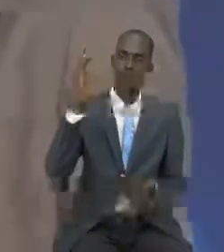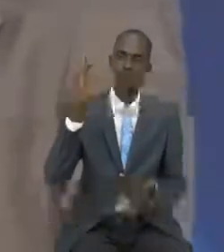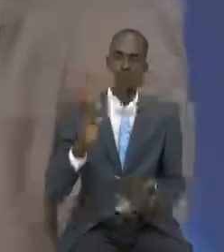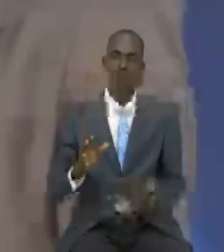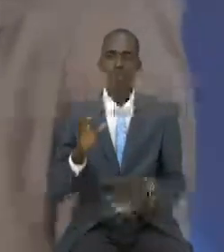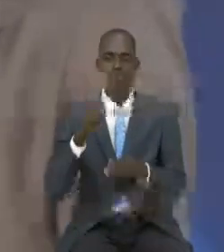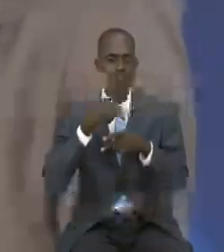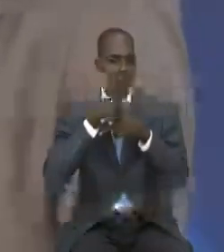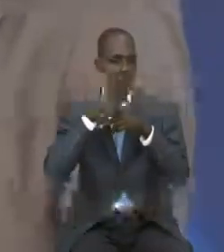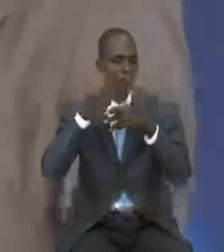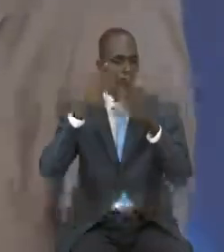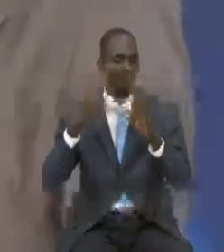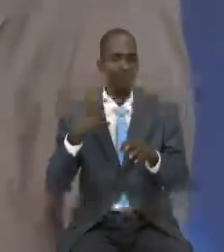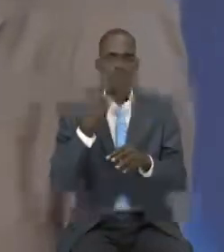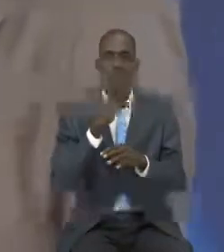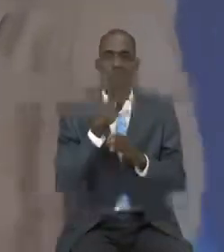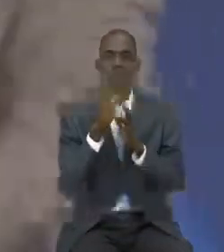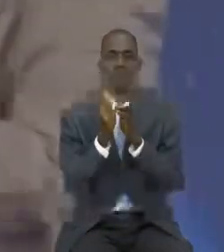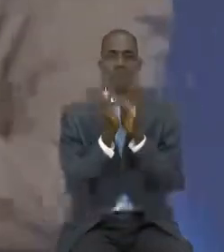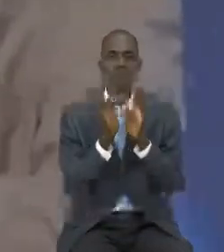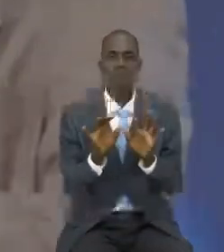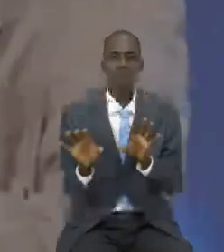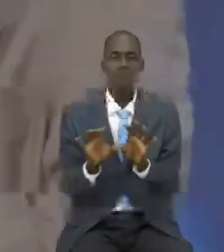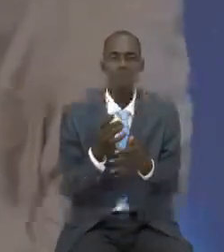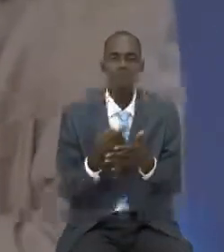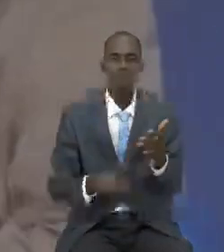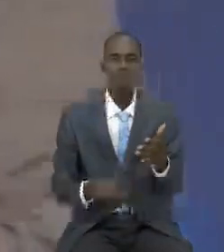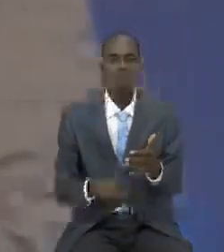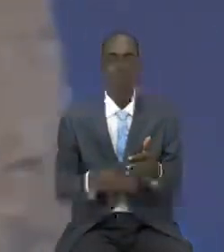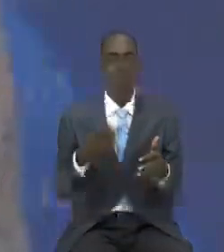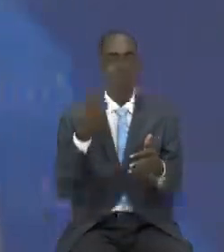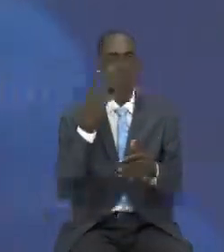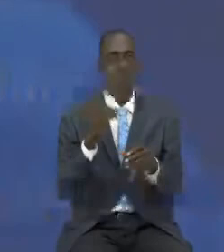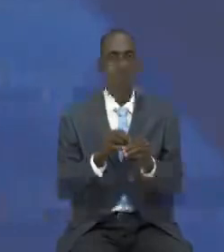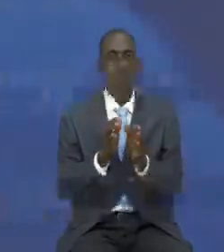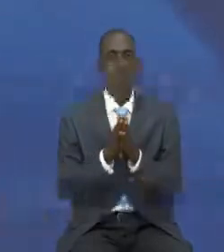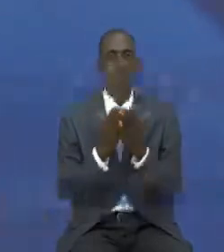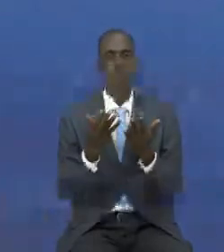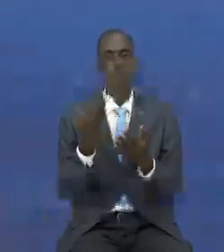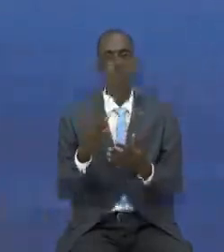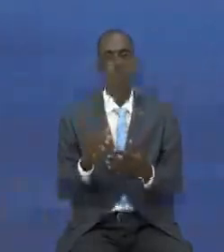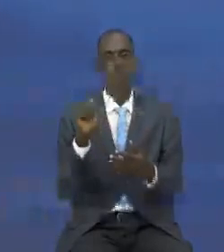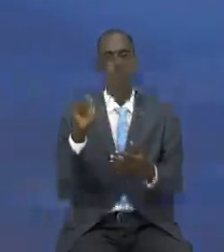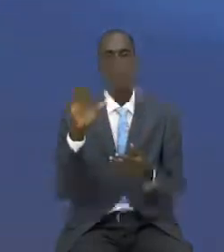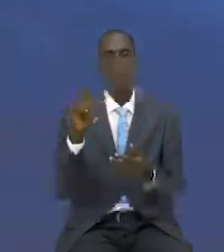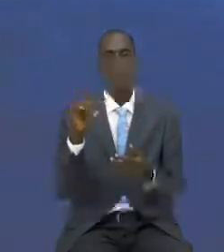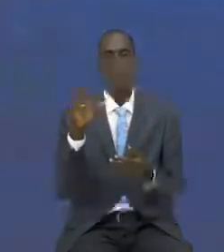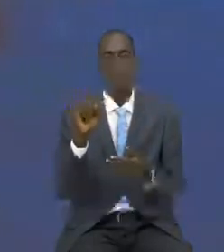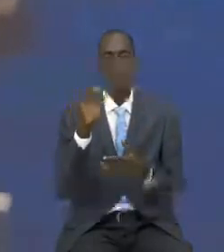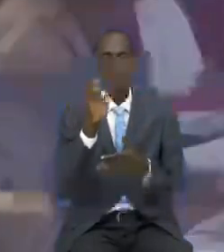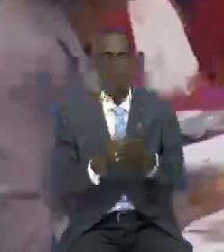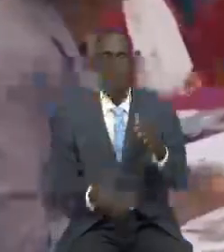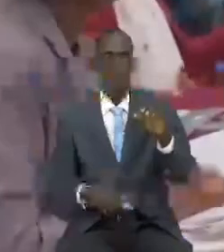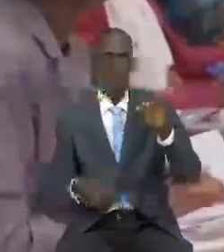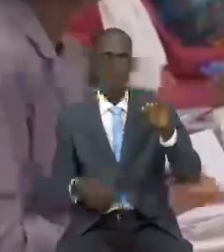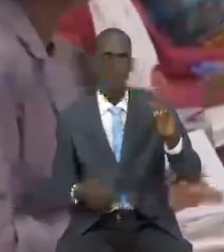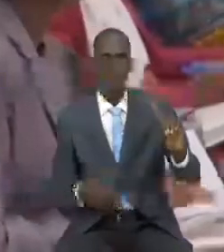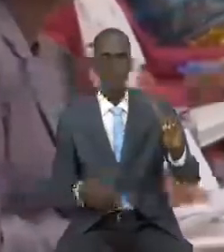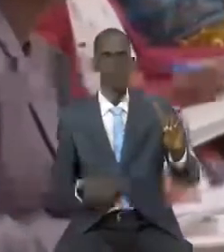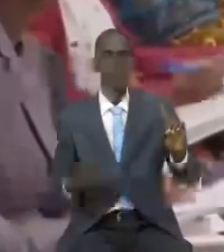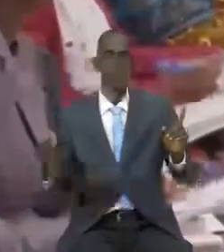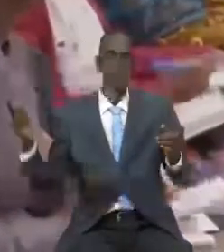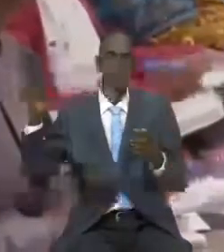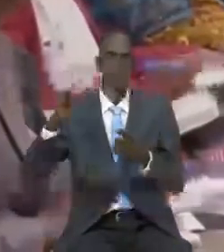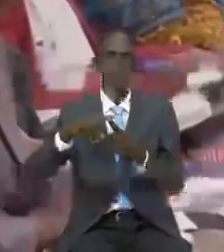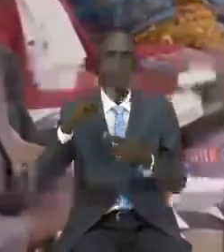are Christians, what did they do? In the Acts of the Apostles, from the first chapter to the very last